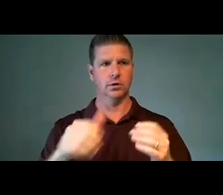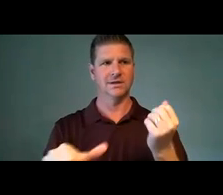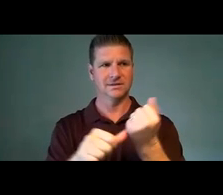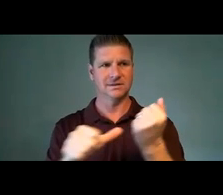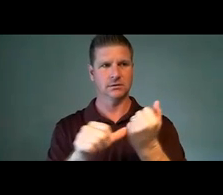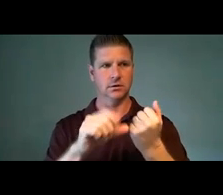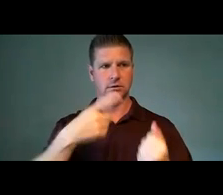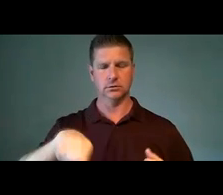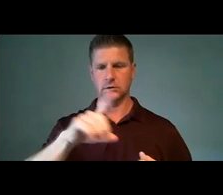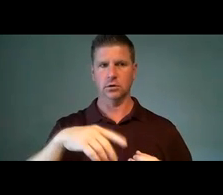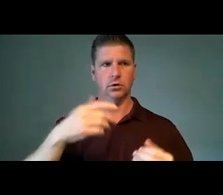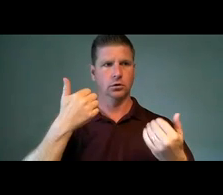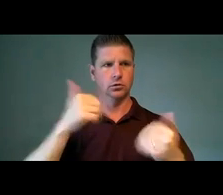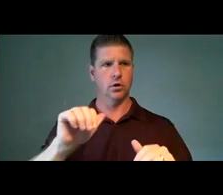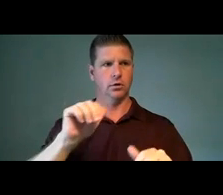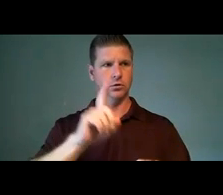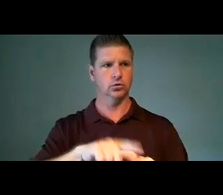in trying to reach